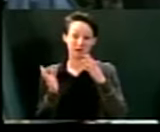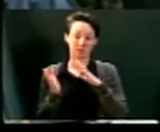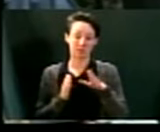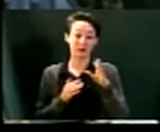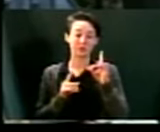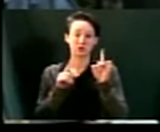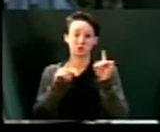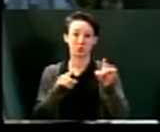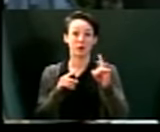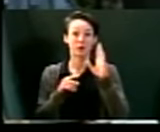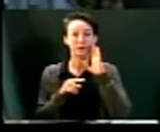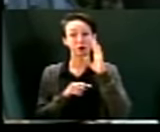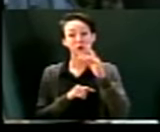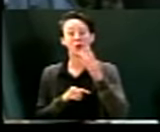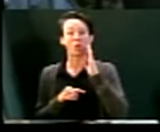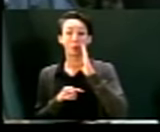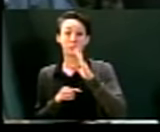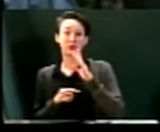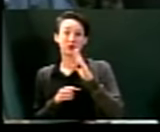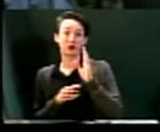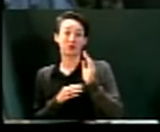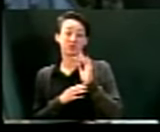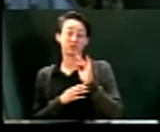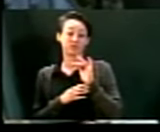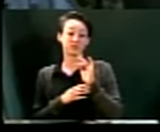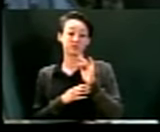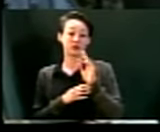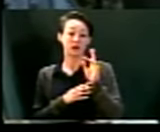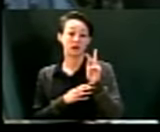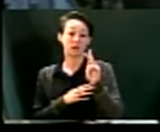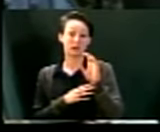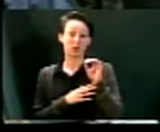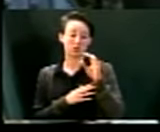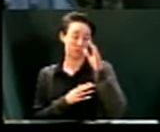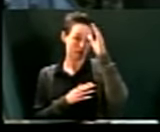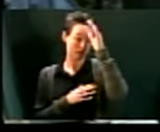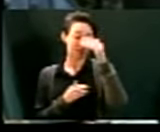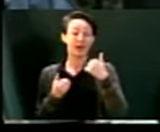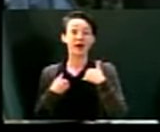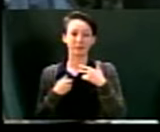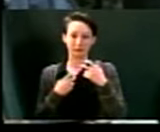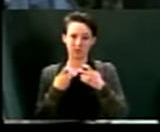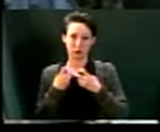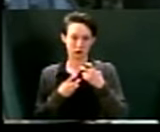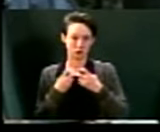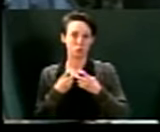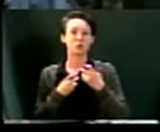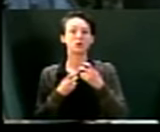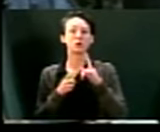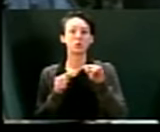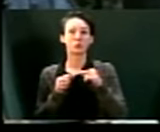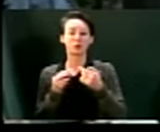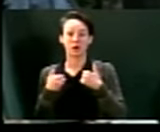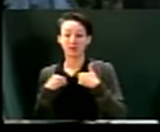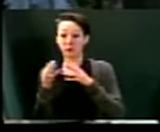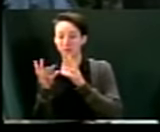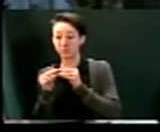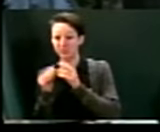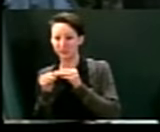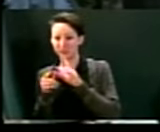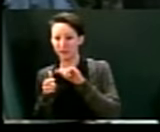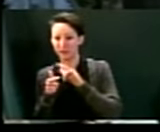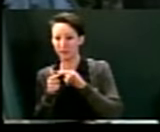Knox County parent, and I have heard this from community members, there is an issue when we hold meetings and then no action